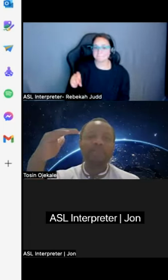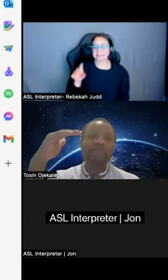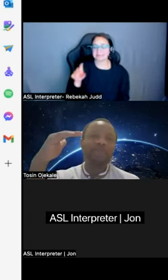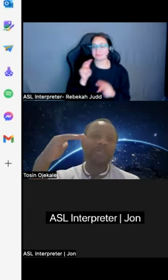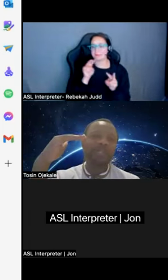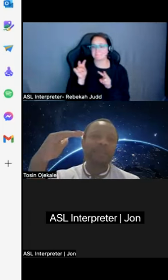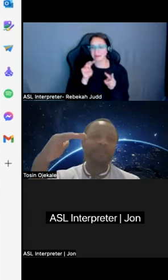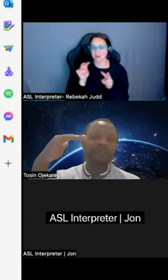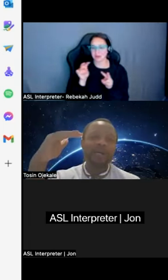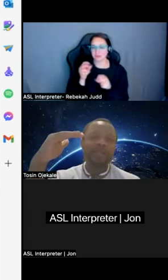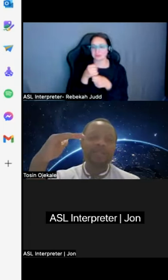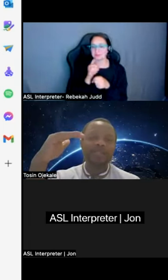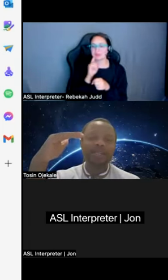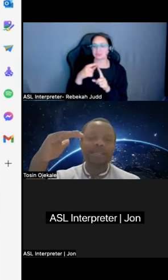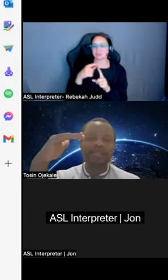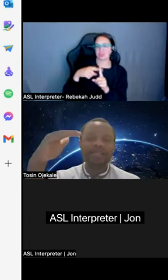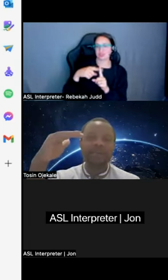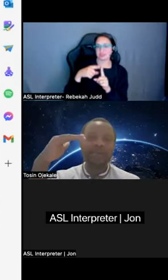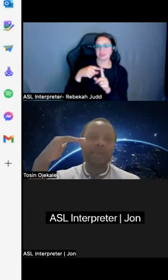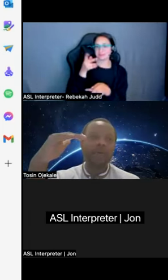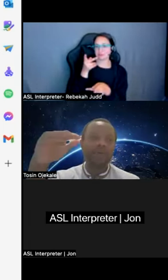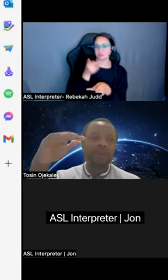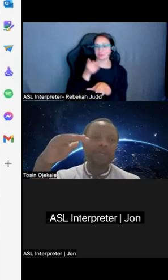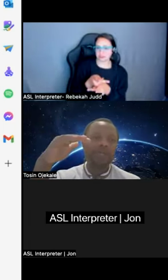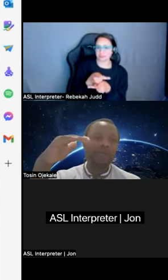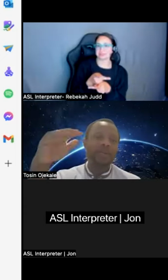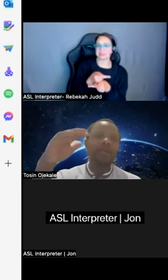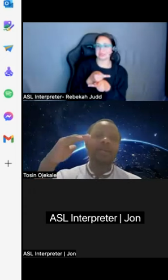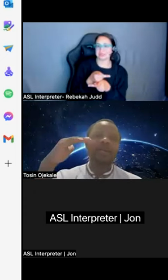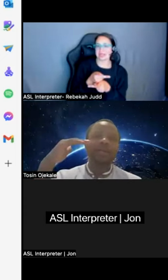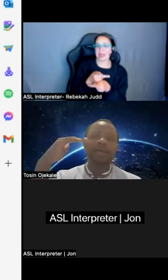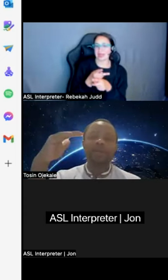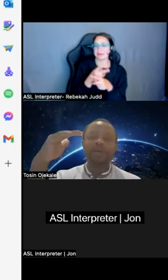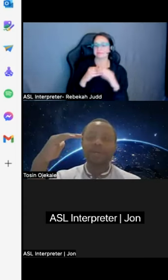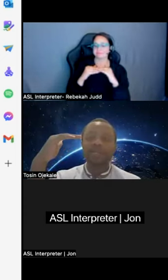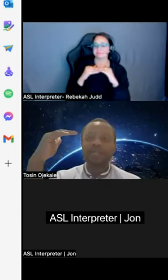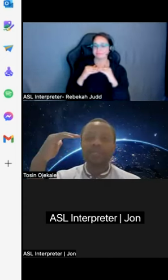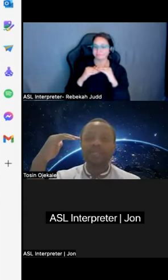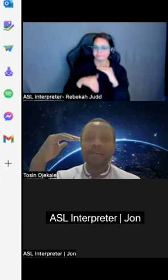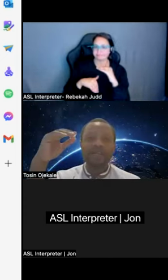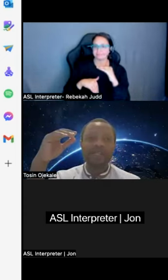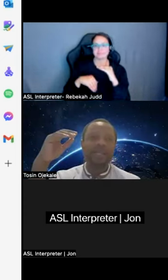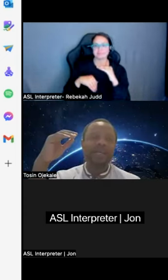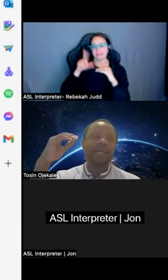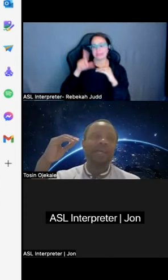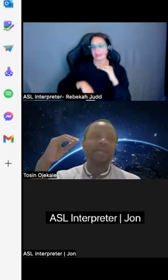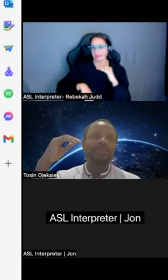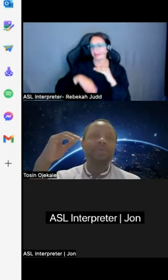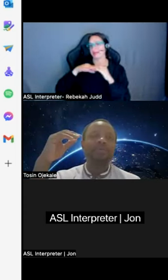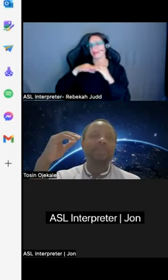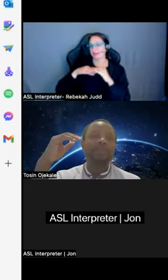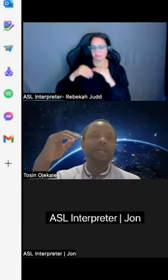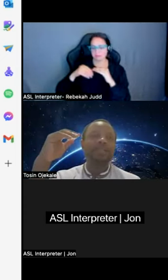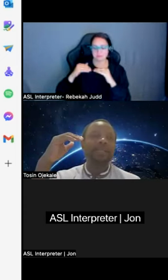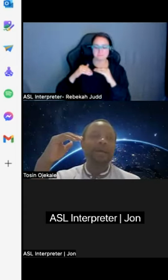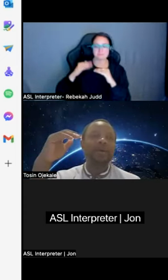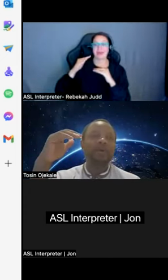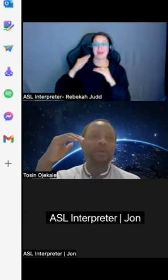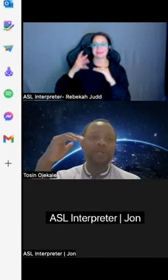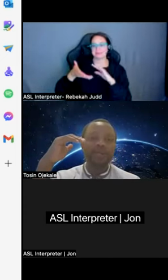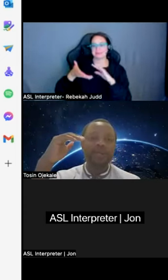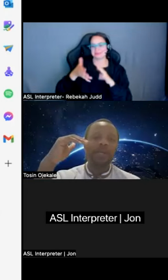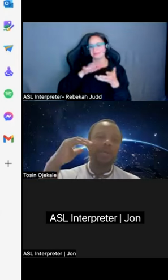the temperature is kept to a certain degree always, okay? Because you are dealing with servers here and you want to make sure that they